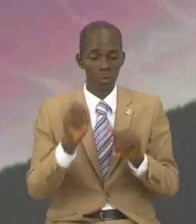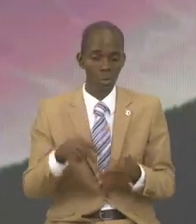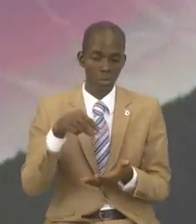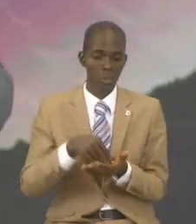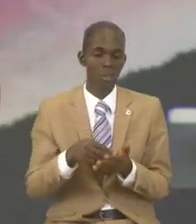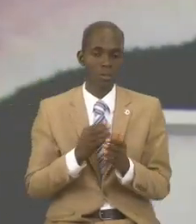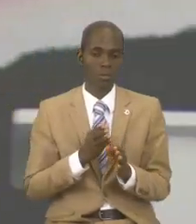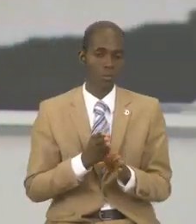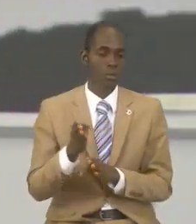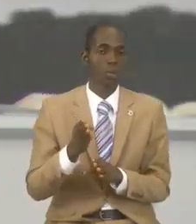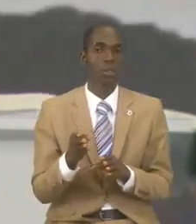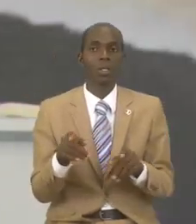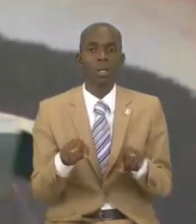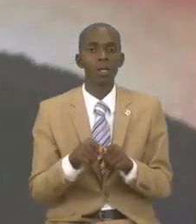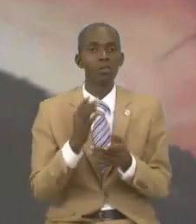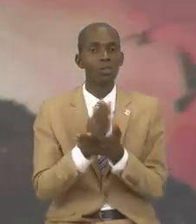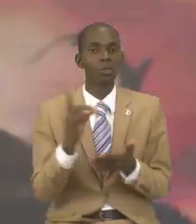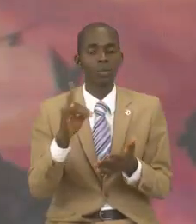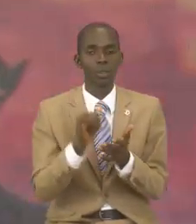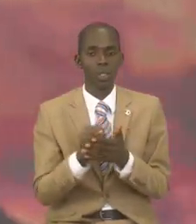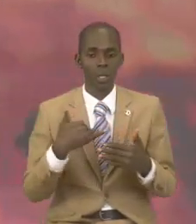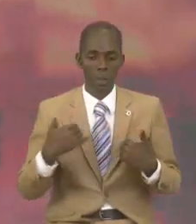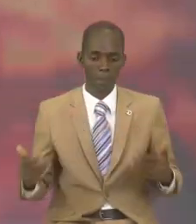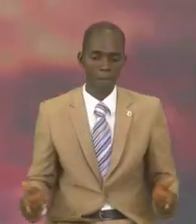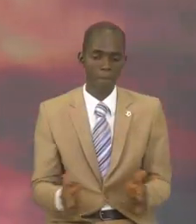as somebody who has met Christ,